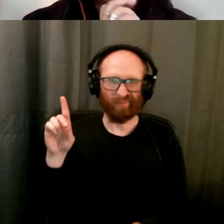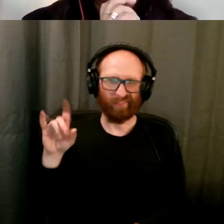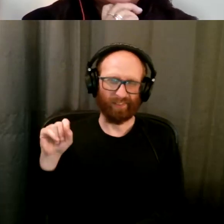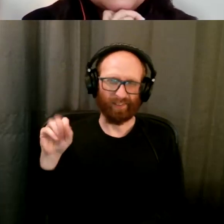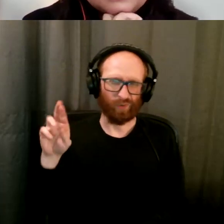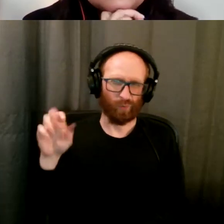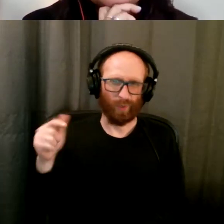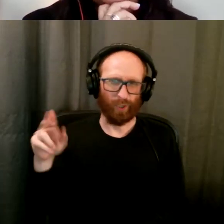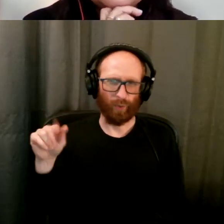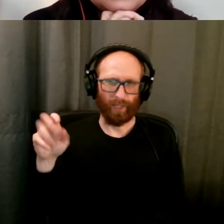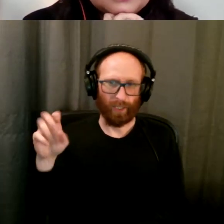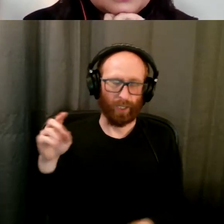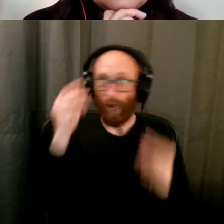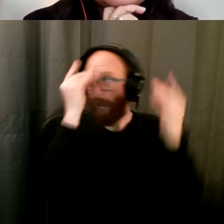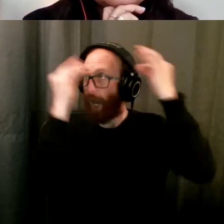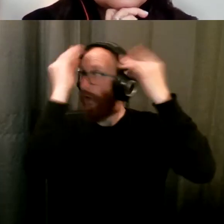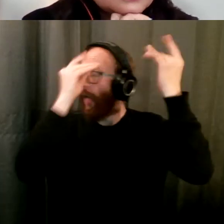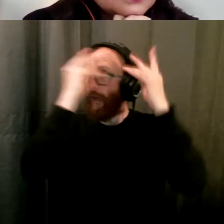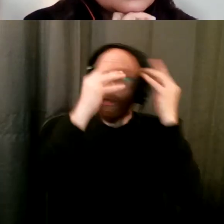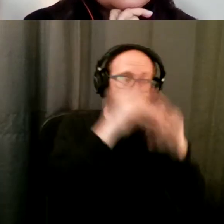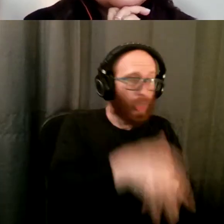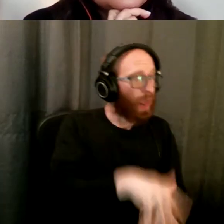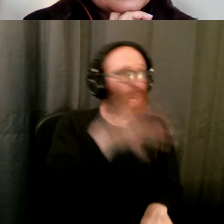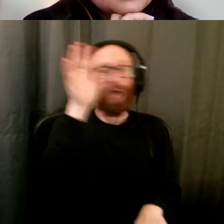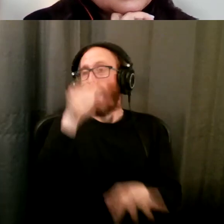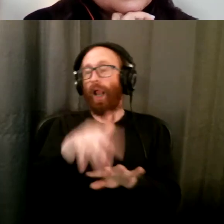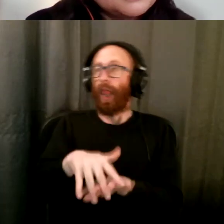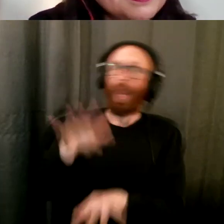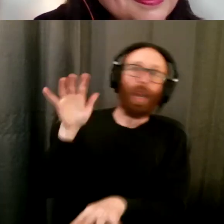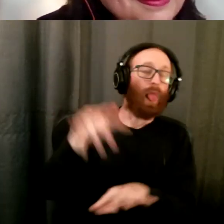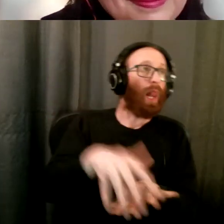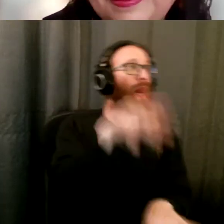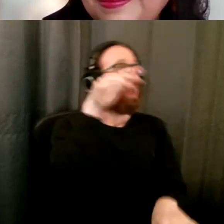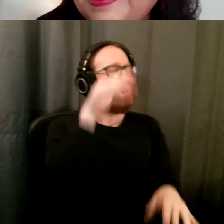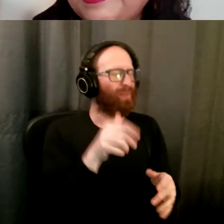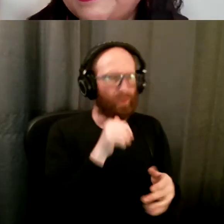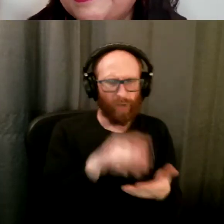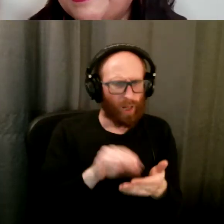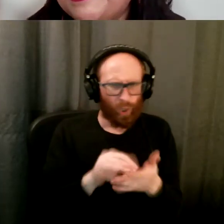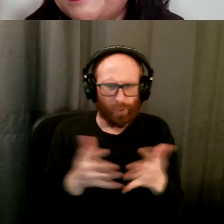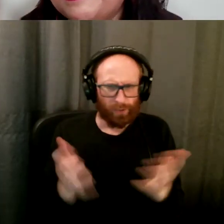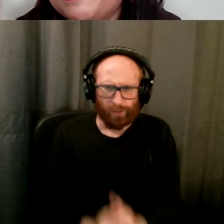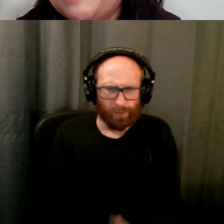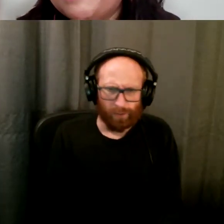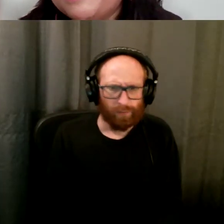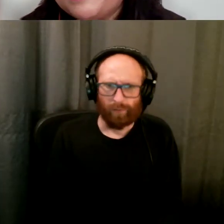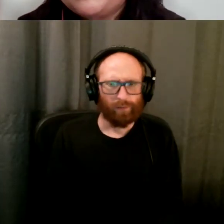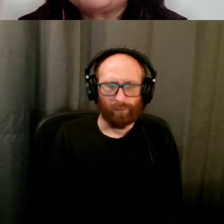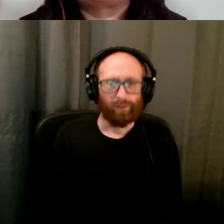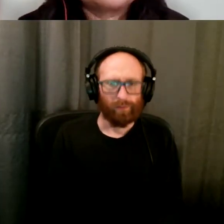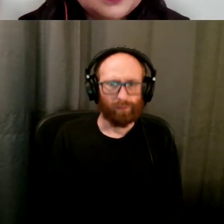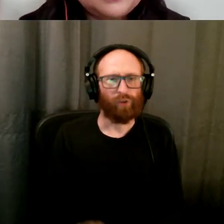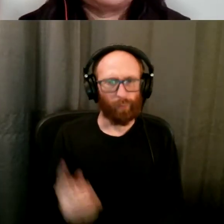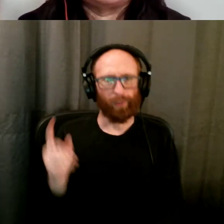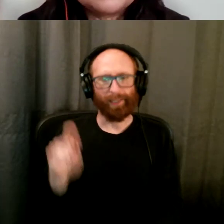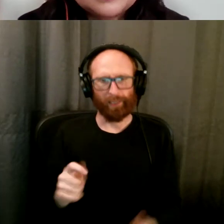these things that are running through their heads, they're not learning much. And so we need to make that a priority